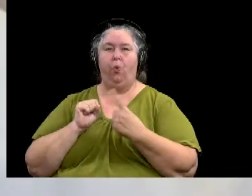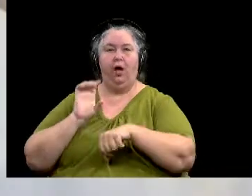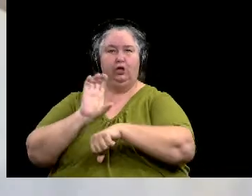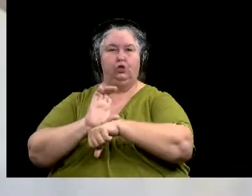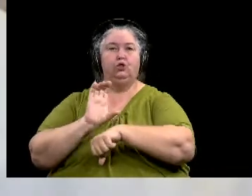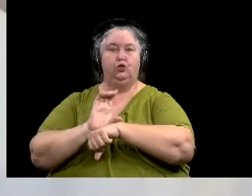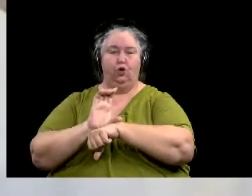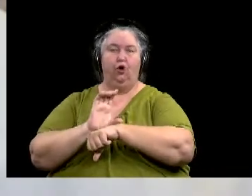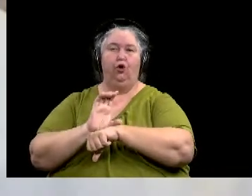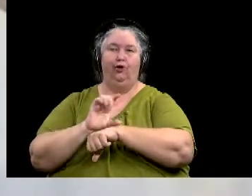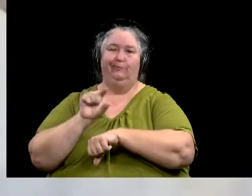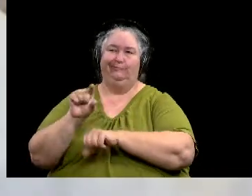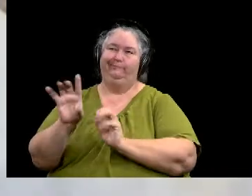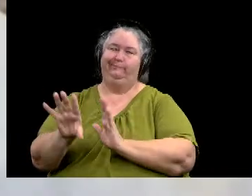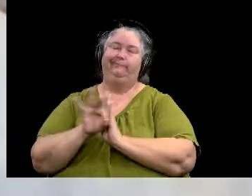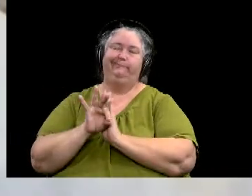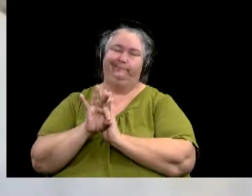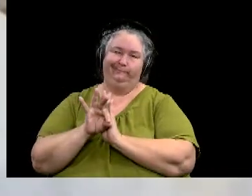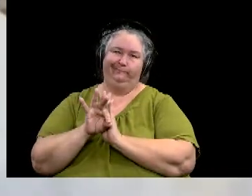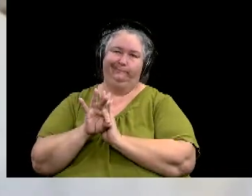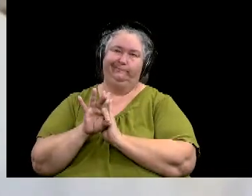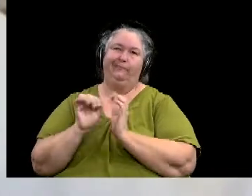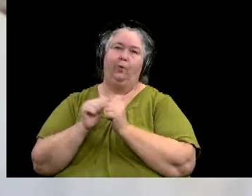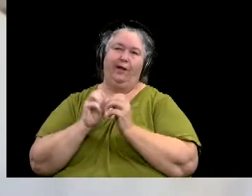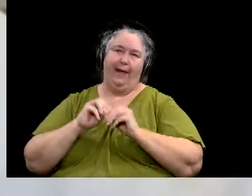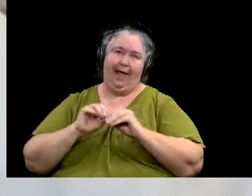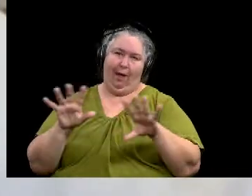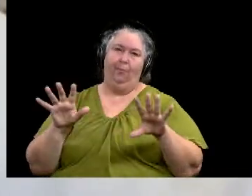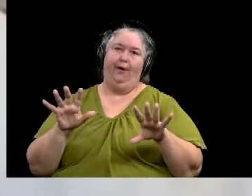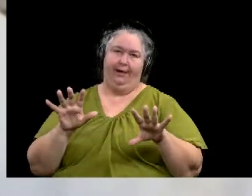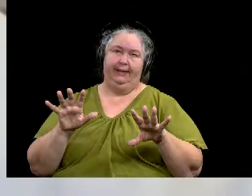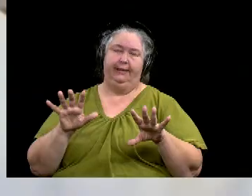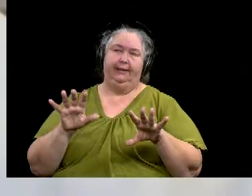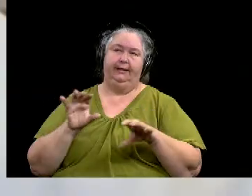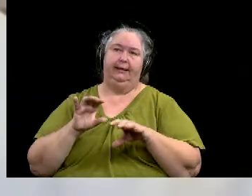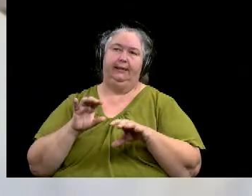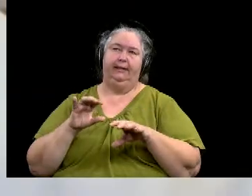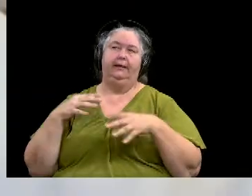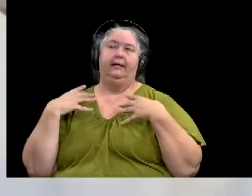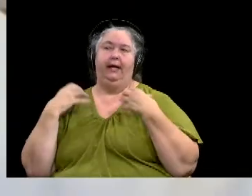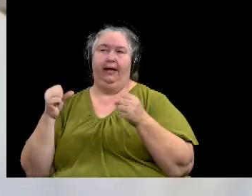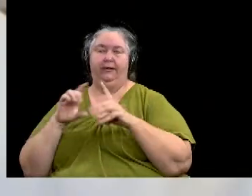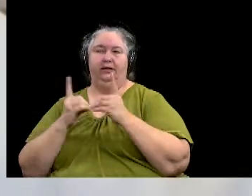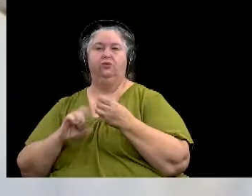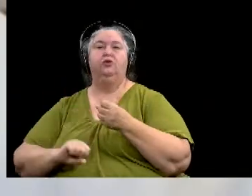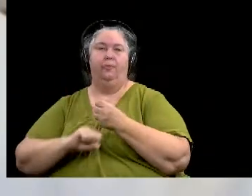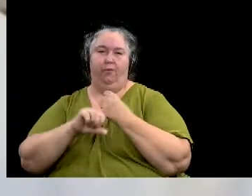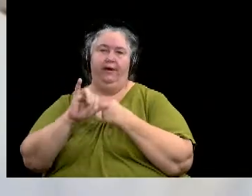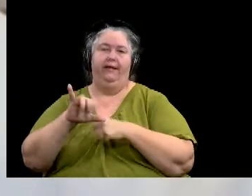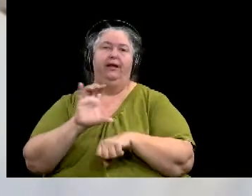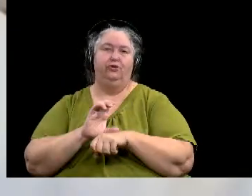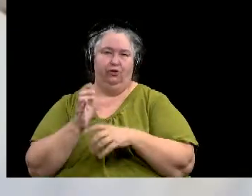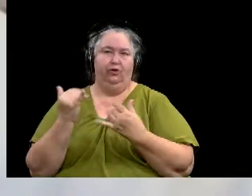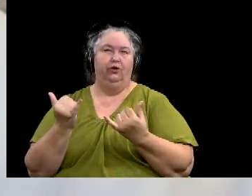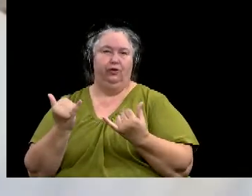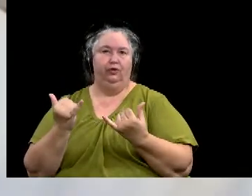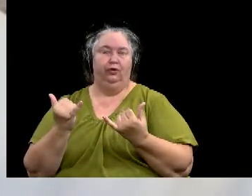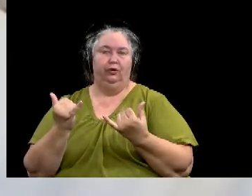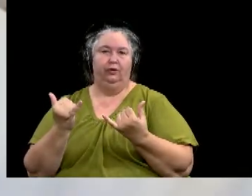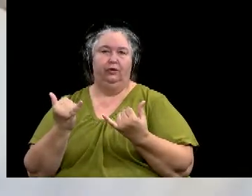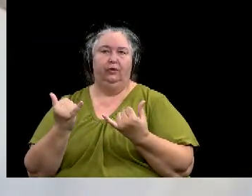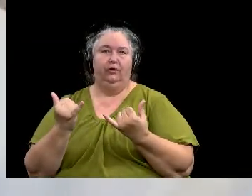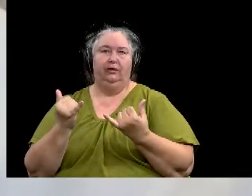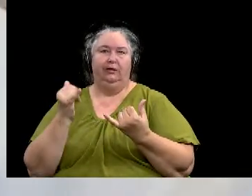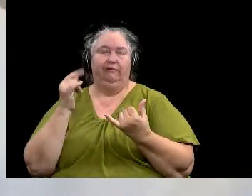outbreak, and the health district is supporting that church in investigation. There are